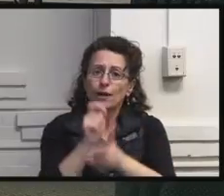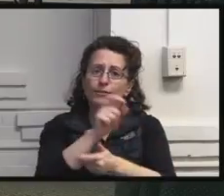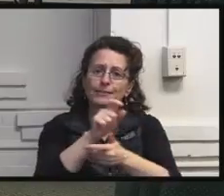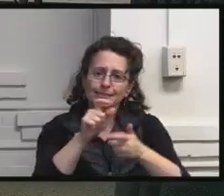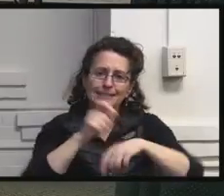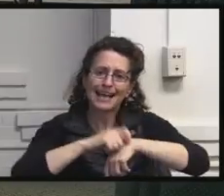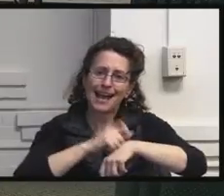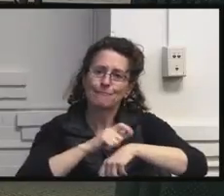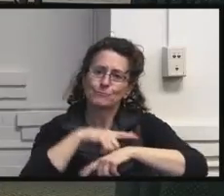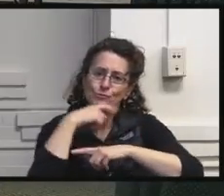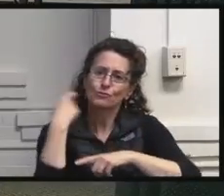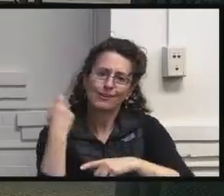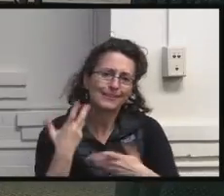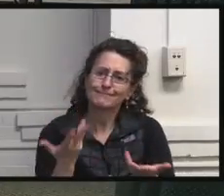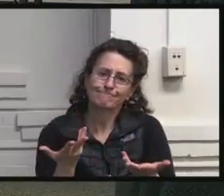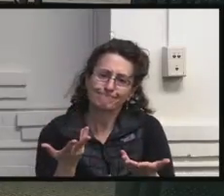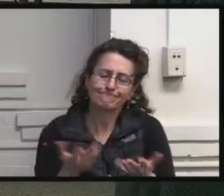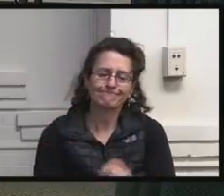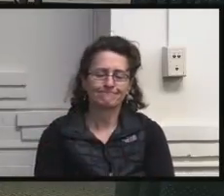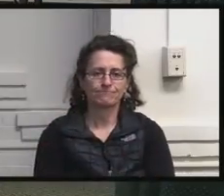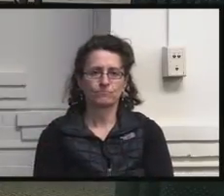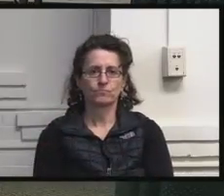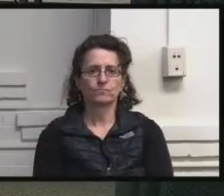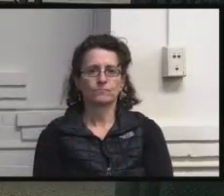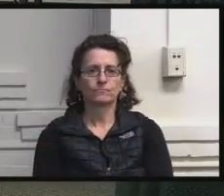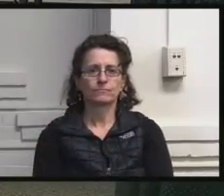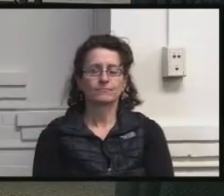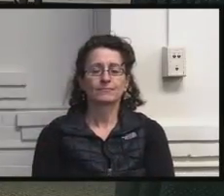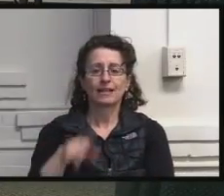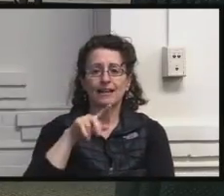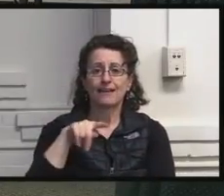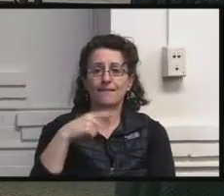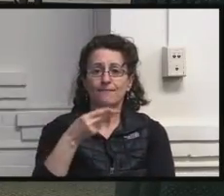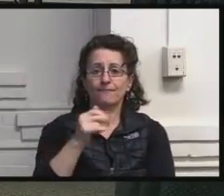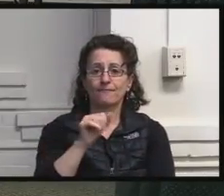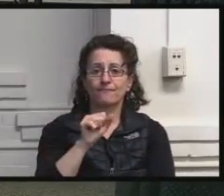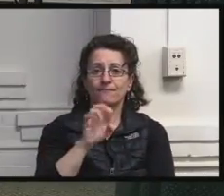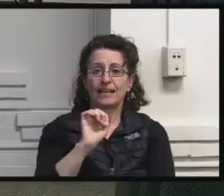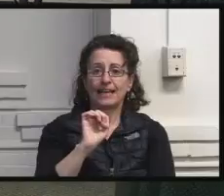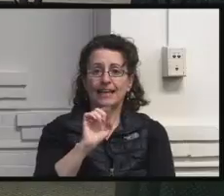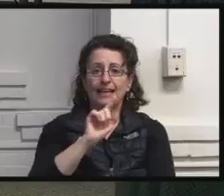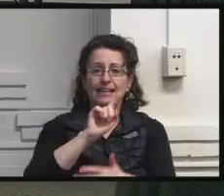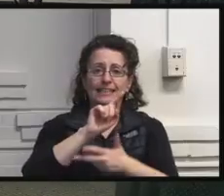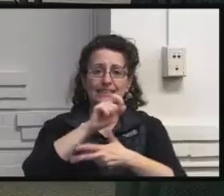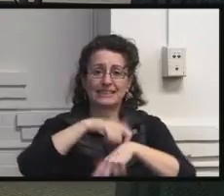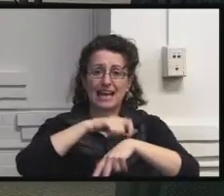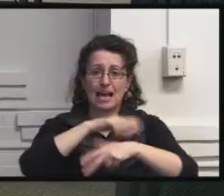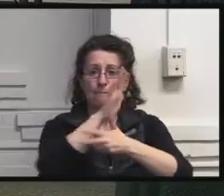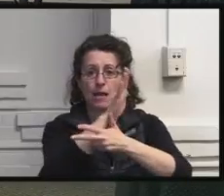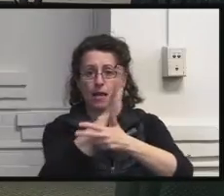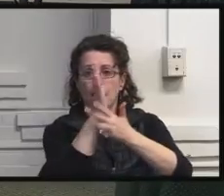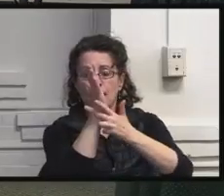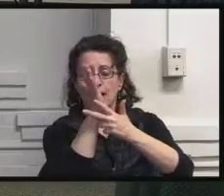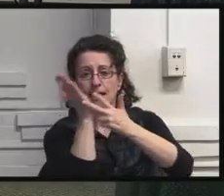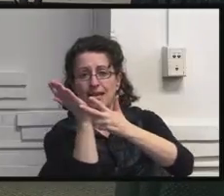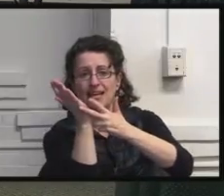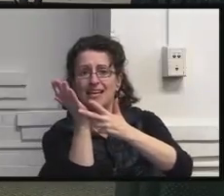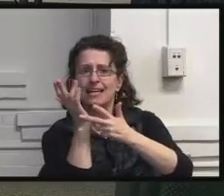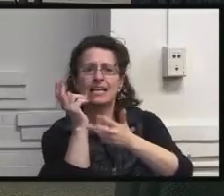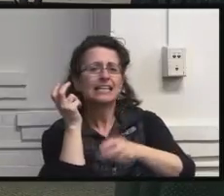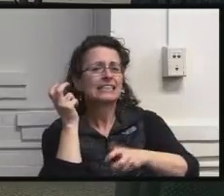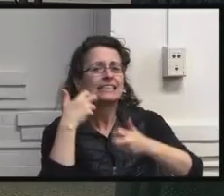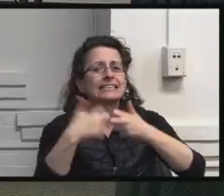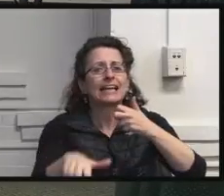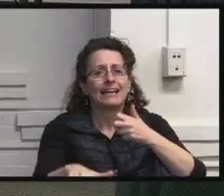little bit of time to do that. Yeah. And phase construction gets challenging with the staging area for the contractor because you've got the two intersections on each